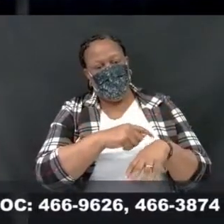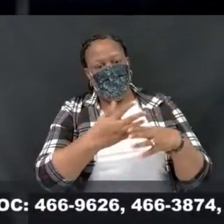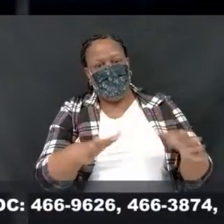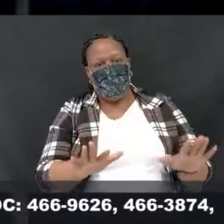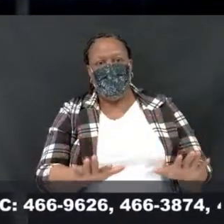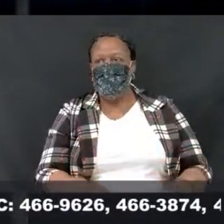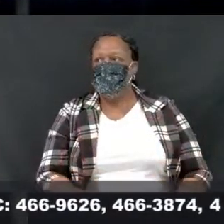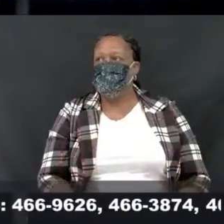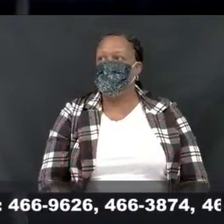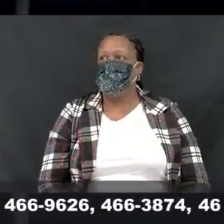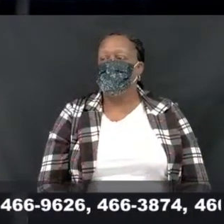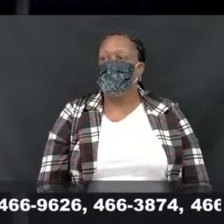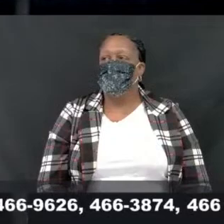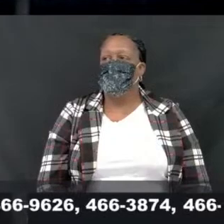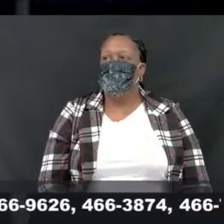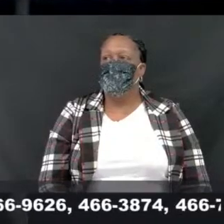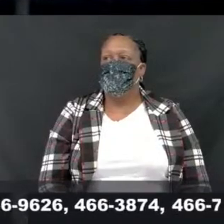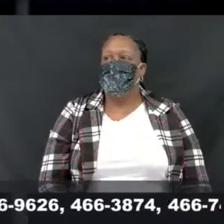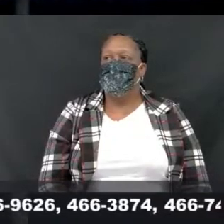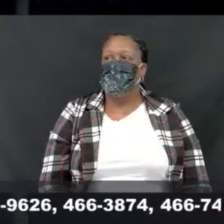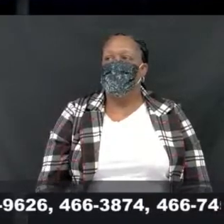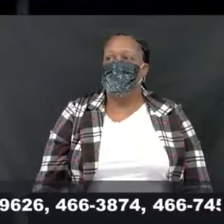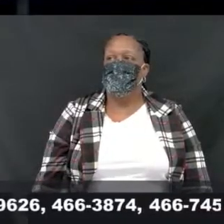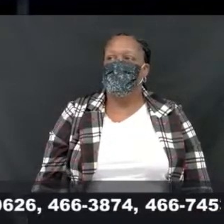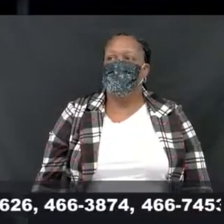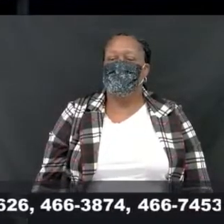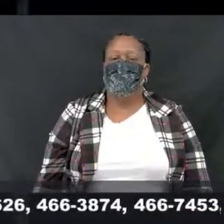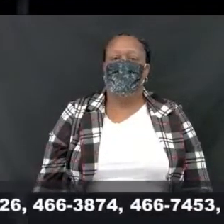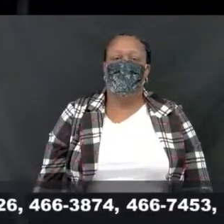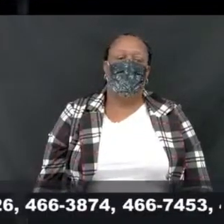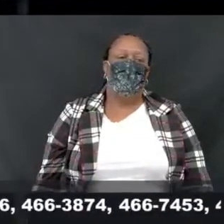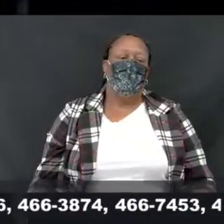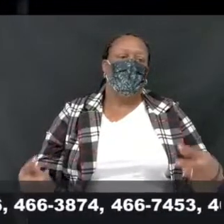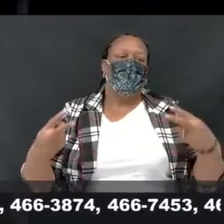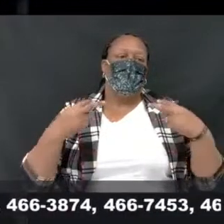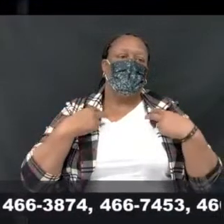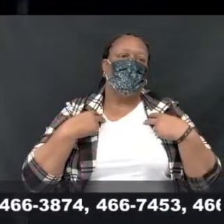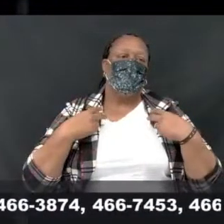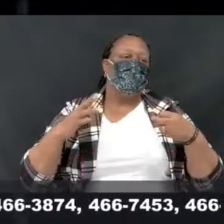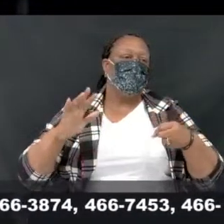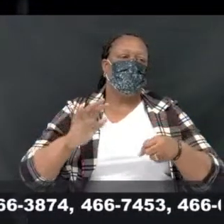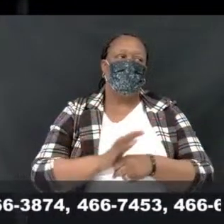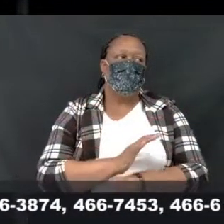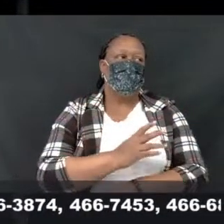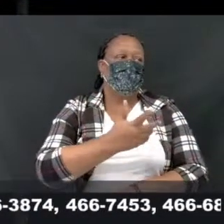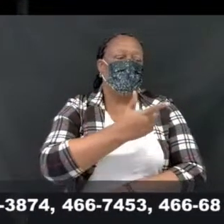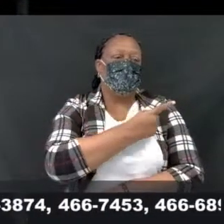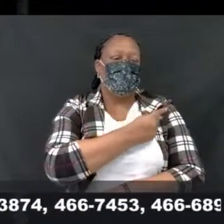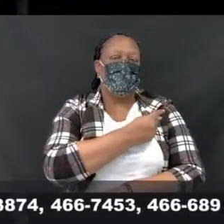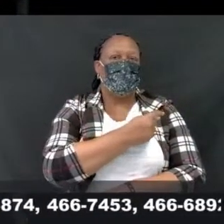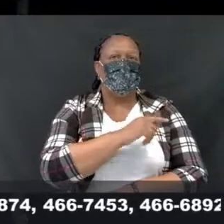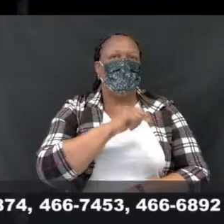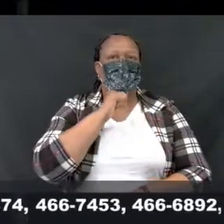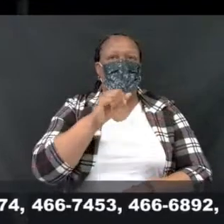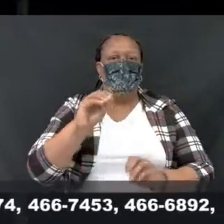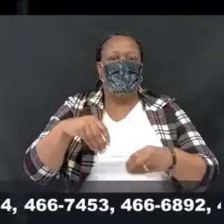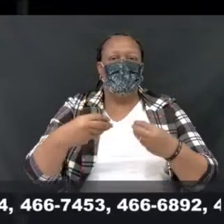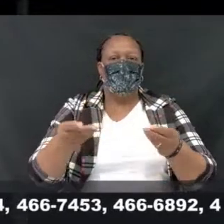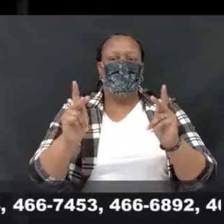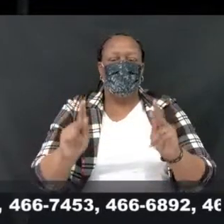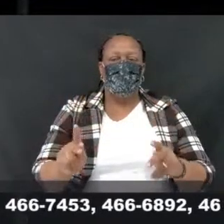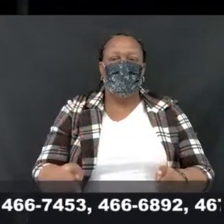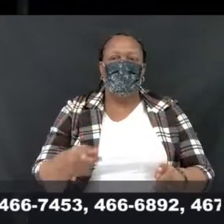We have said before, number 1, we have more than a sufficient supply of vaccines, and 2, we will not be administering